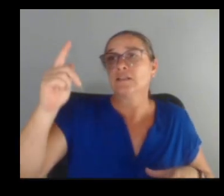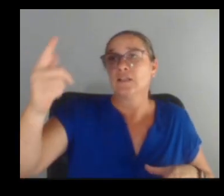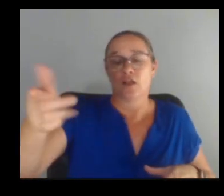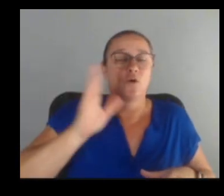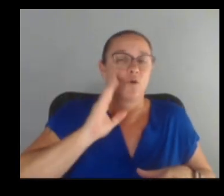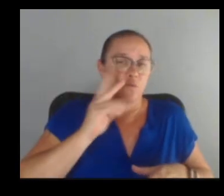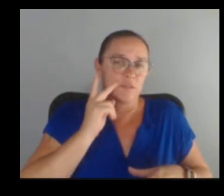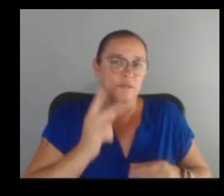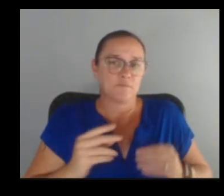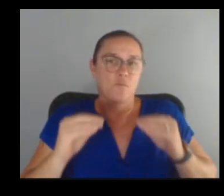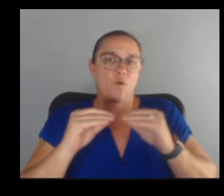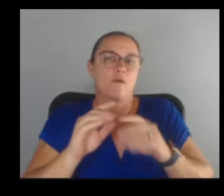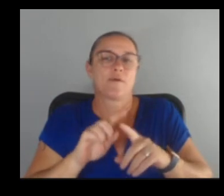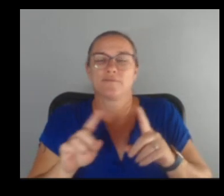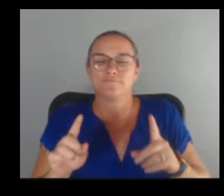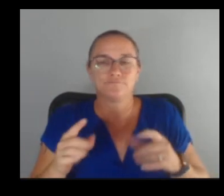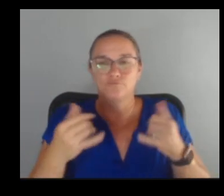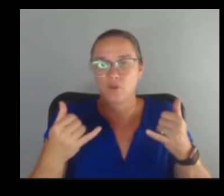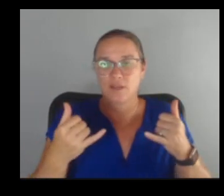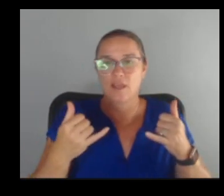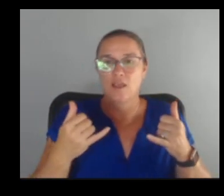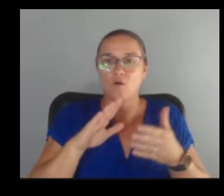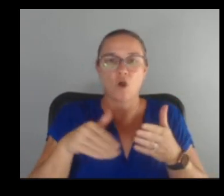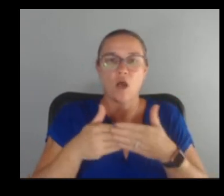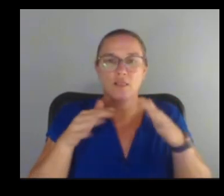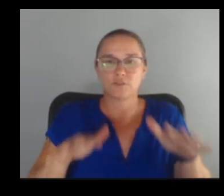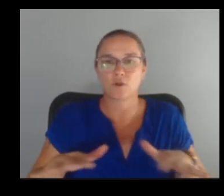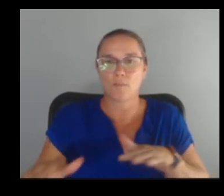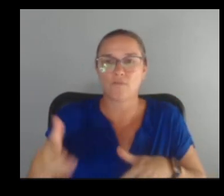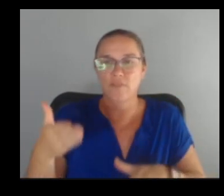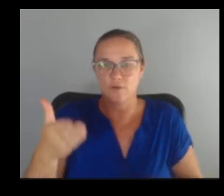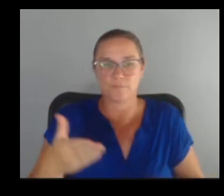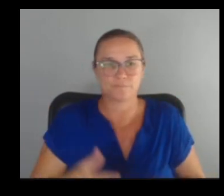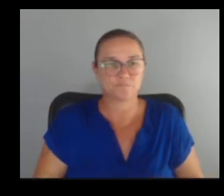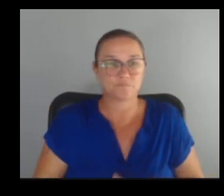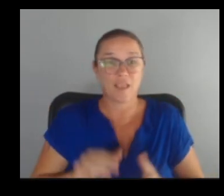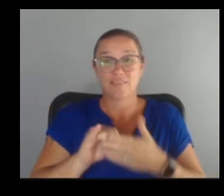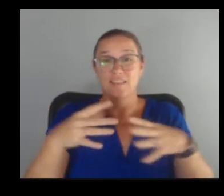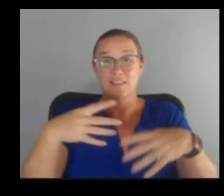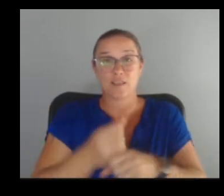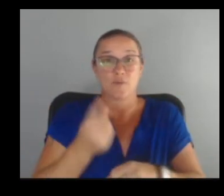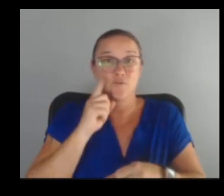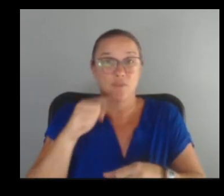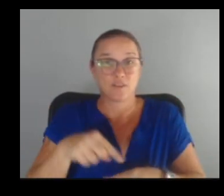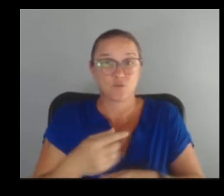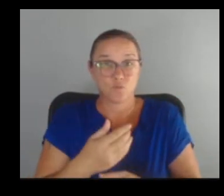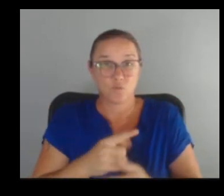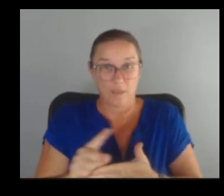effects, but for now, all is well there as well. And that's our summary for this week.